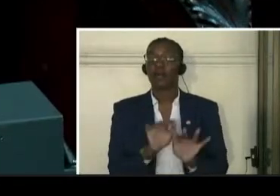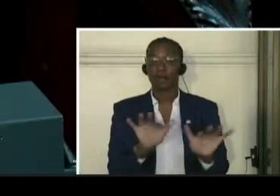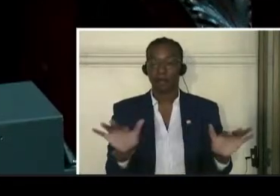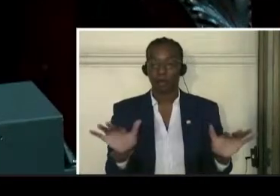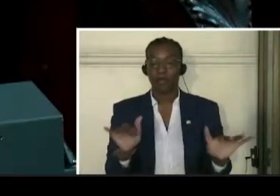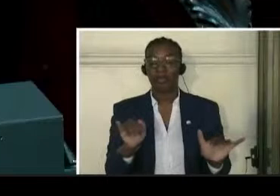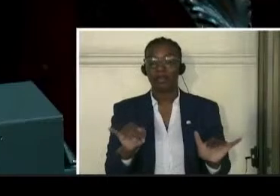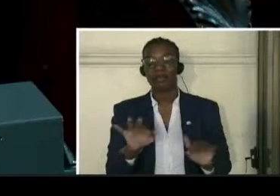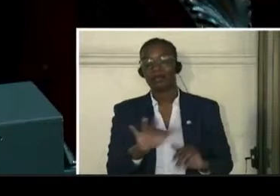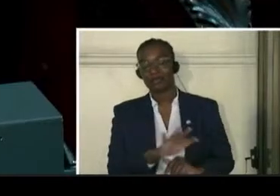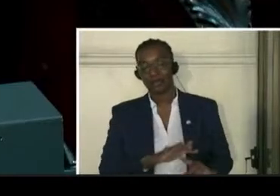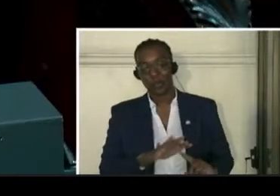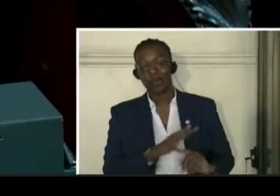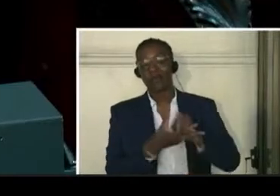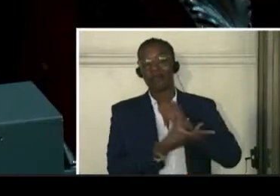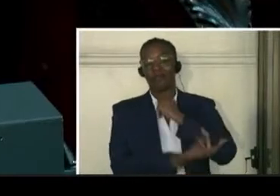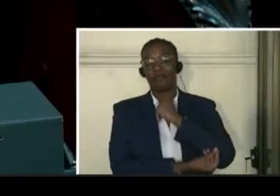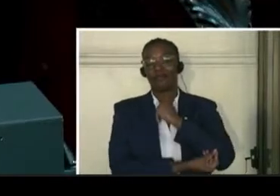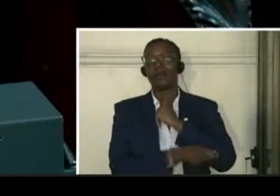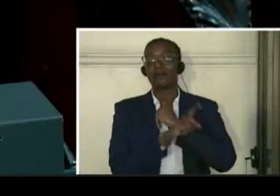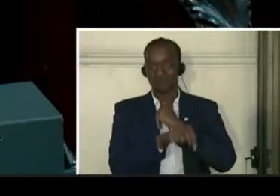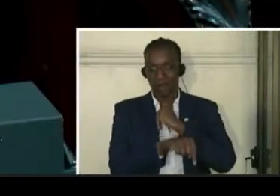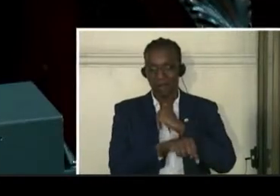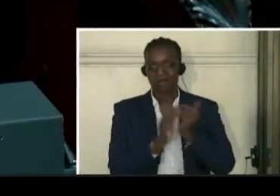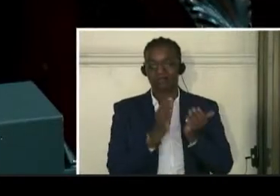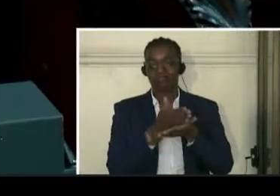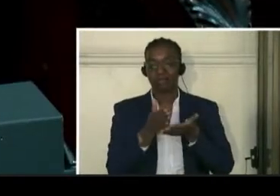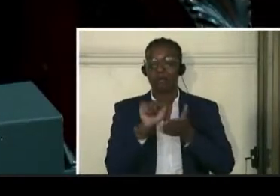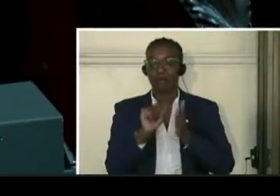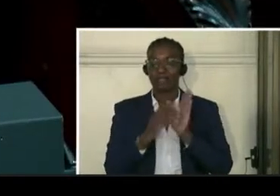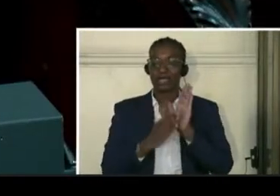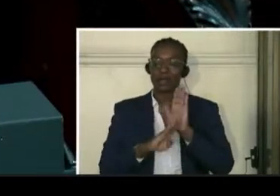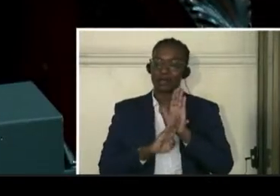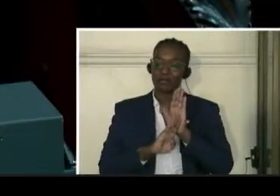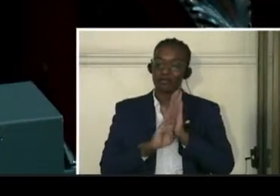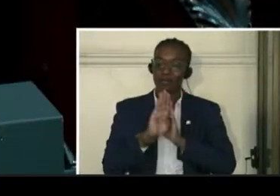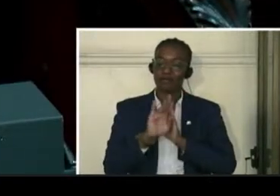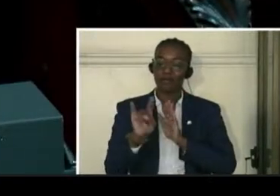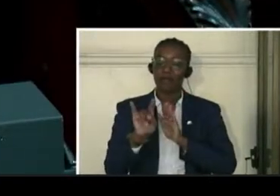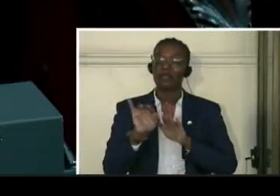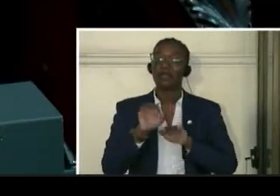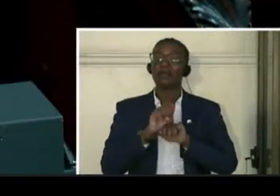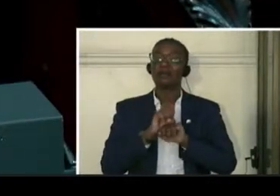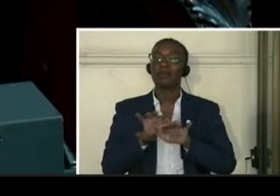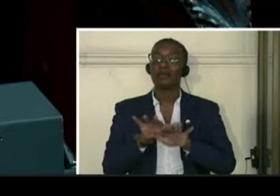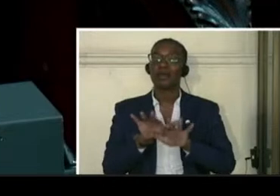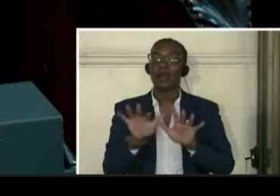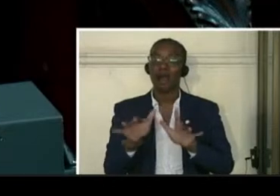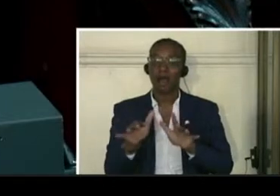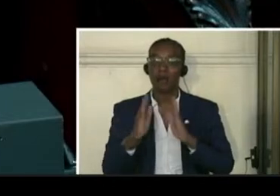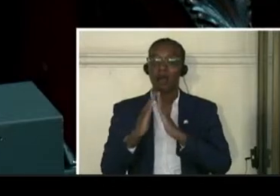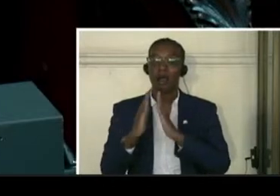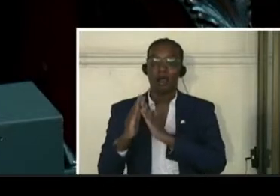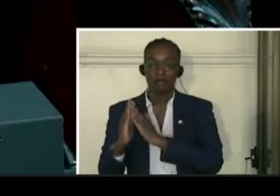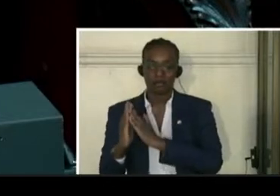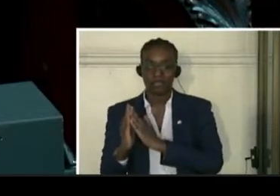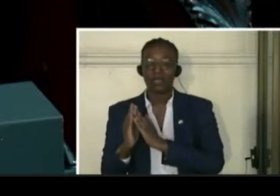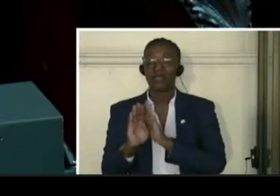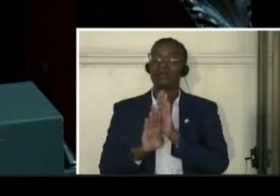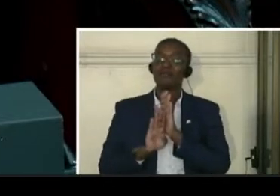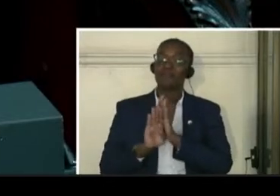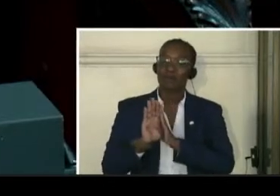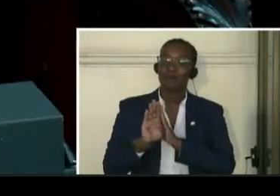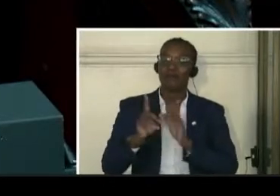escape the degrading conditions of poverty, we must also improve our implementation of integrated human settlements development, improve our